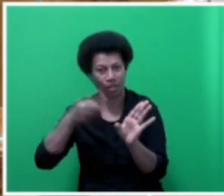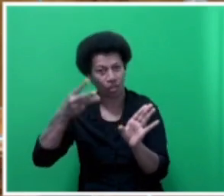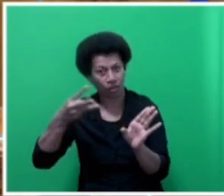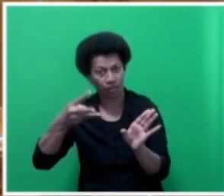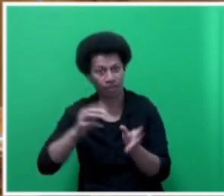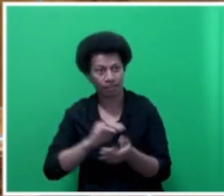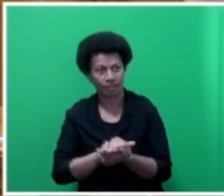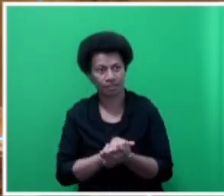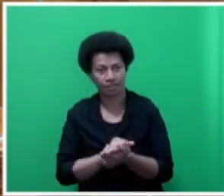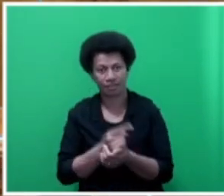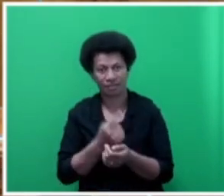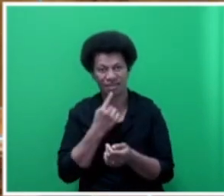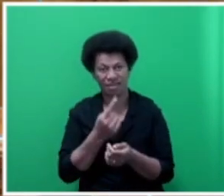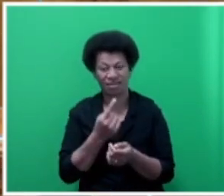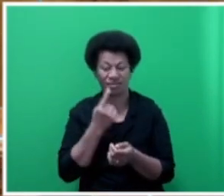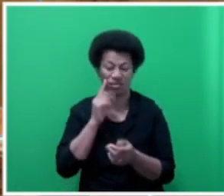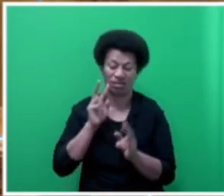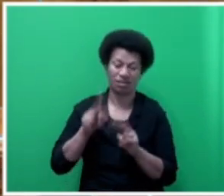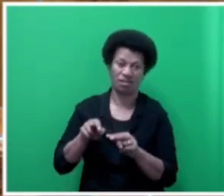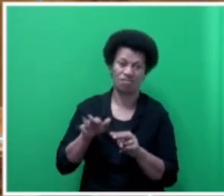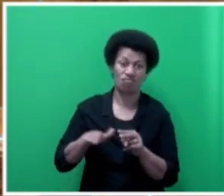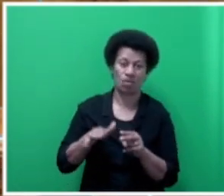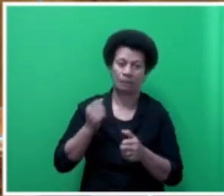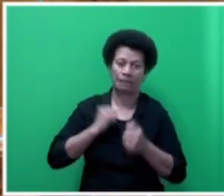And the poor will suffer here more.